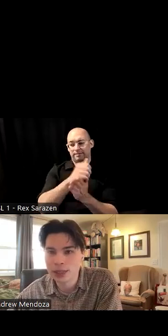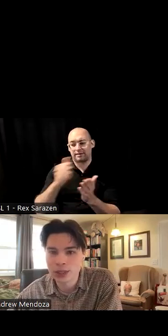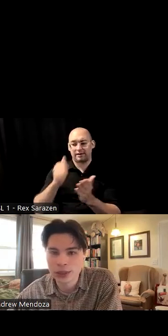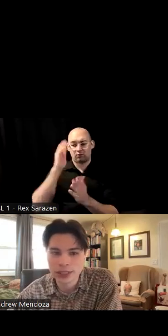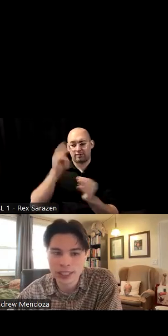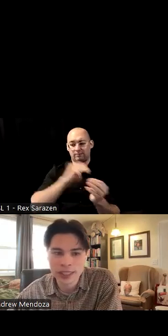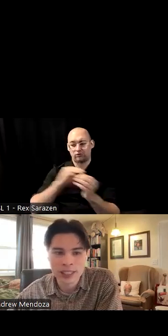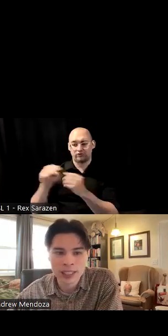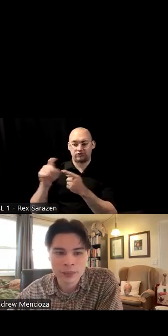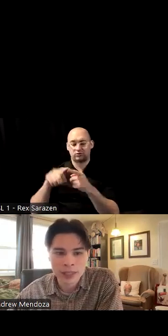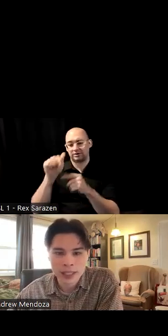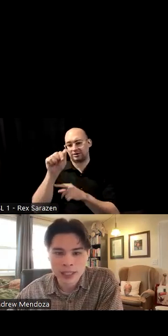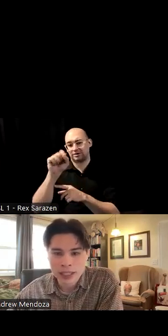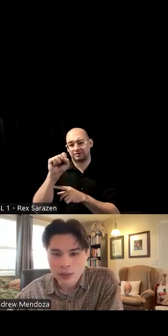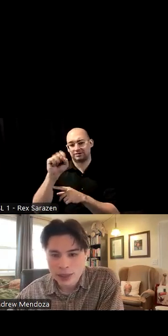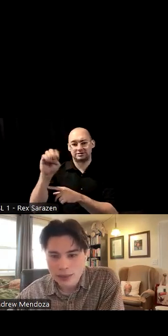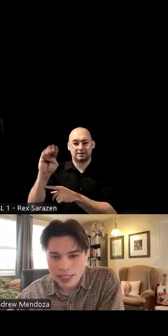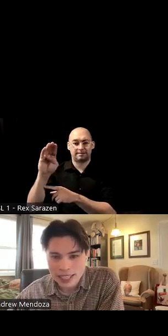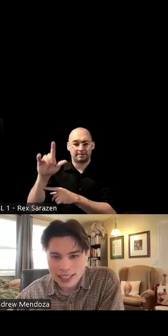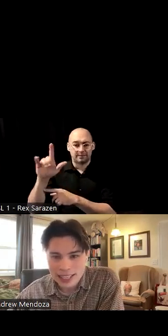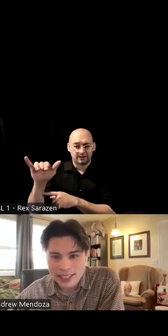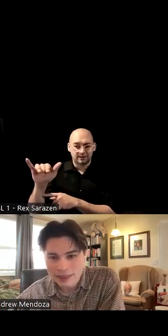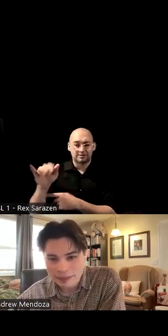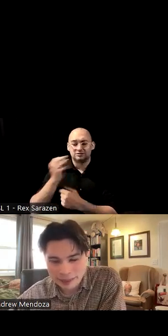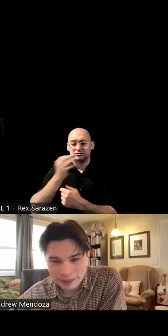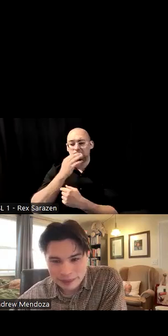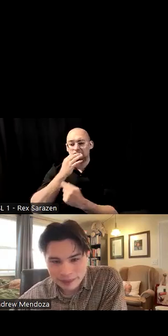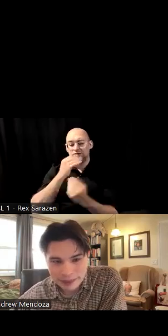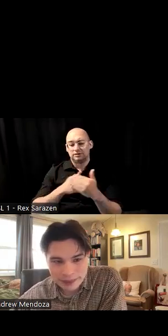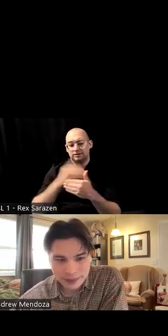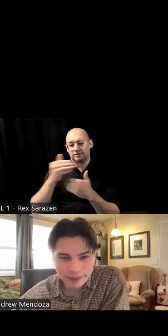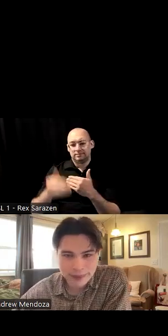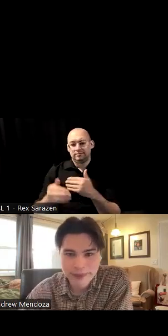the Assembly shortly. If we can move to the next slide.